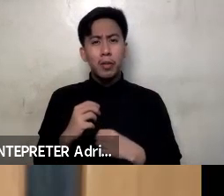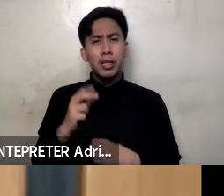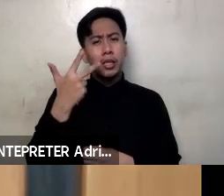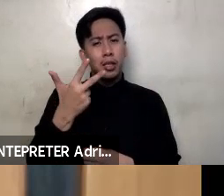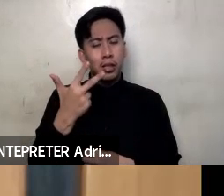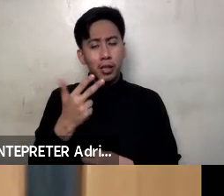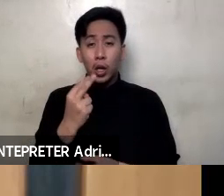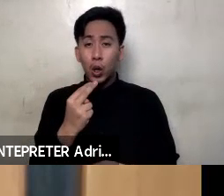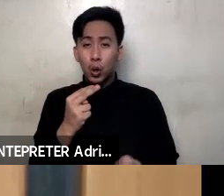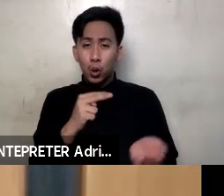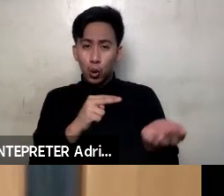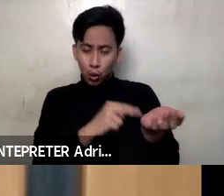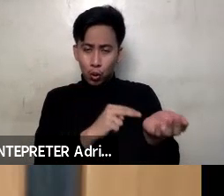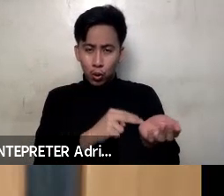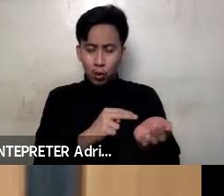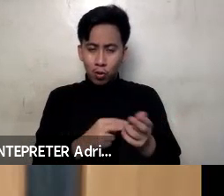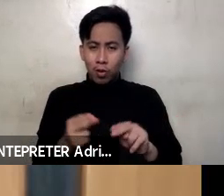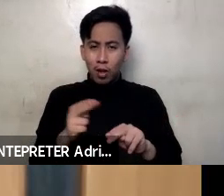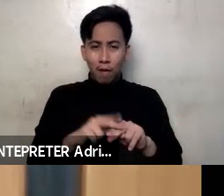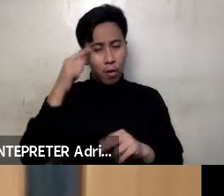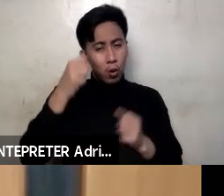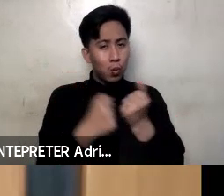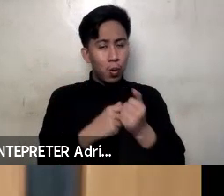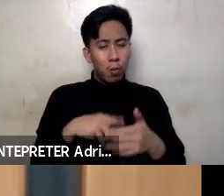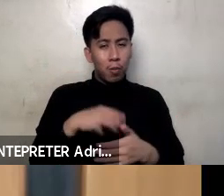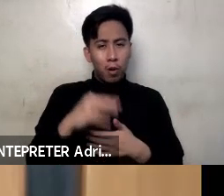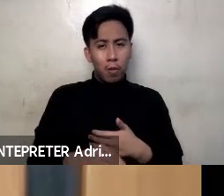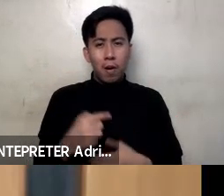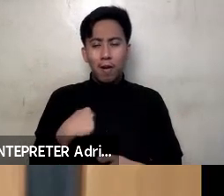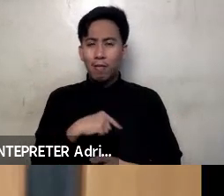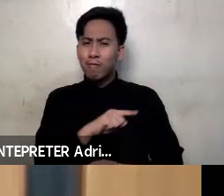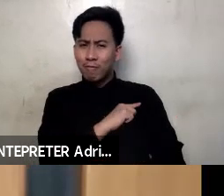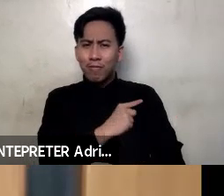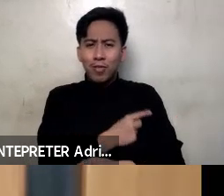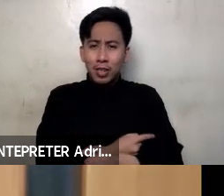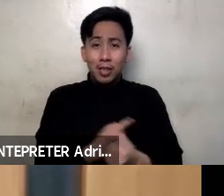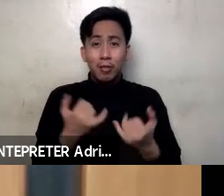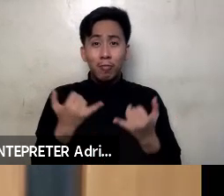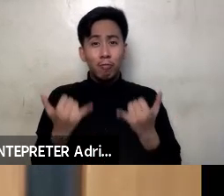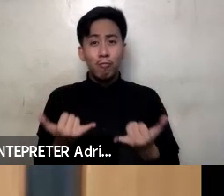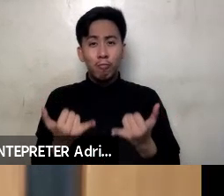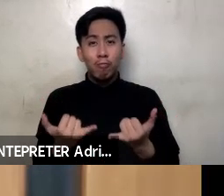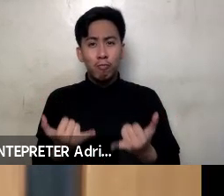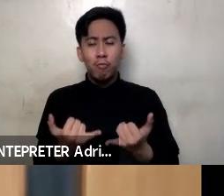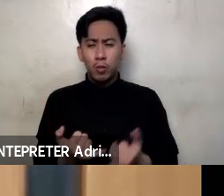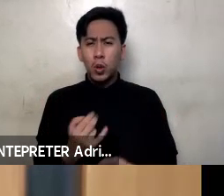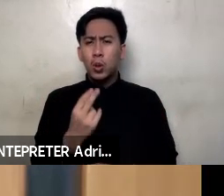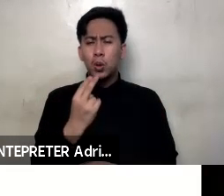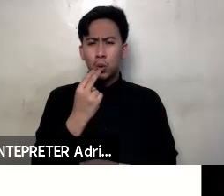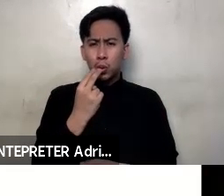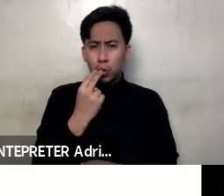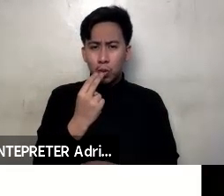health programs. And because of these efforts, the number of our nutritionally at-risk pregnant